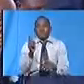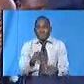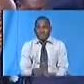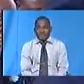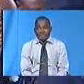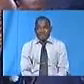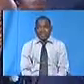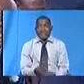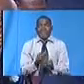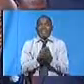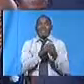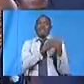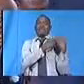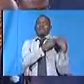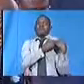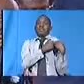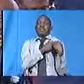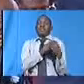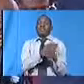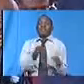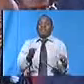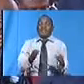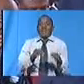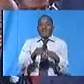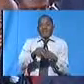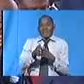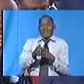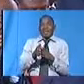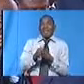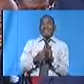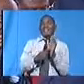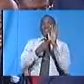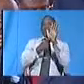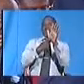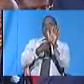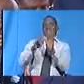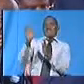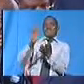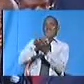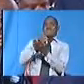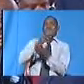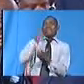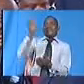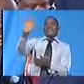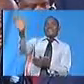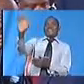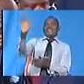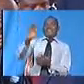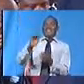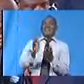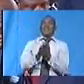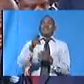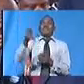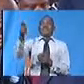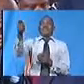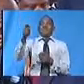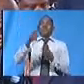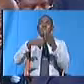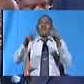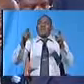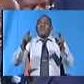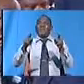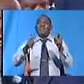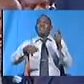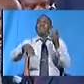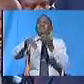Is that burden discharged merely by waving a pink sheet? what would have occasioned